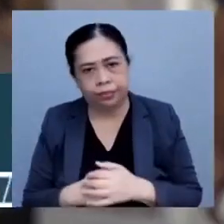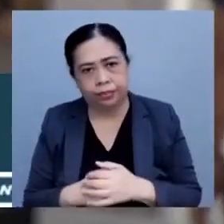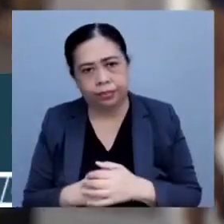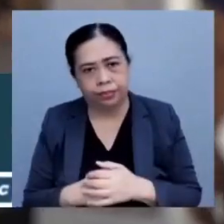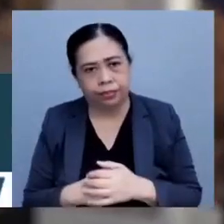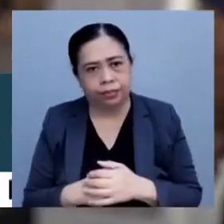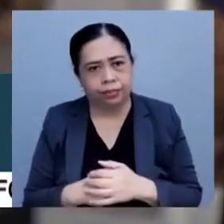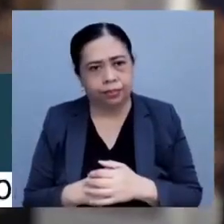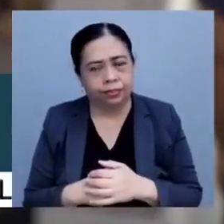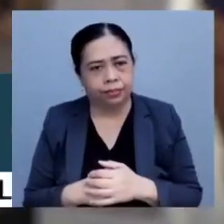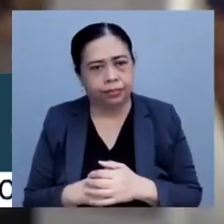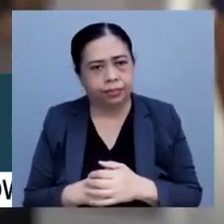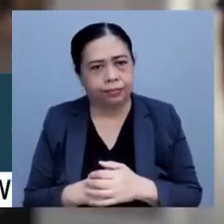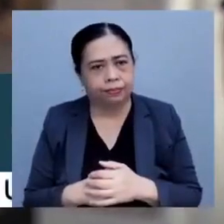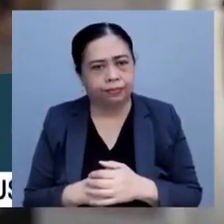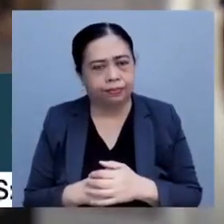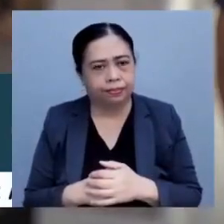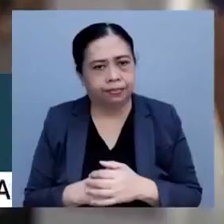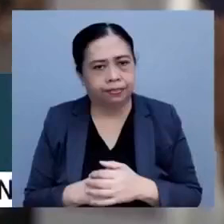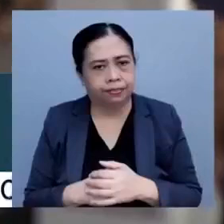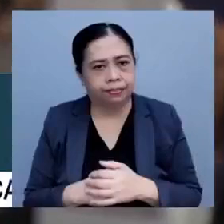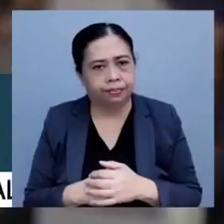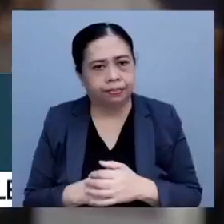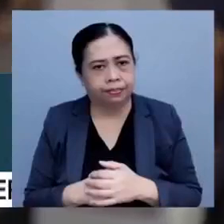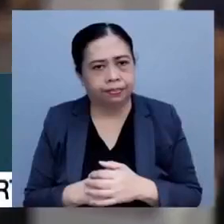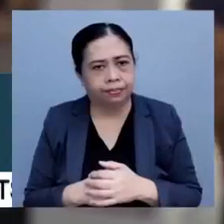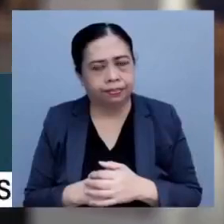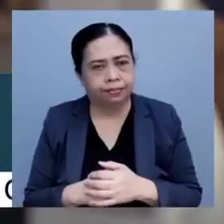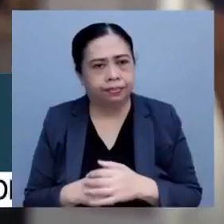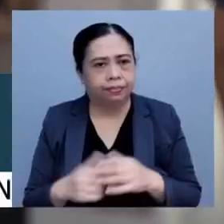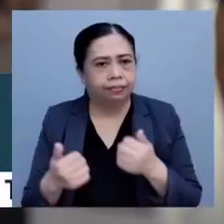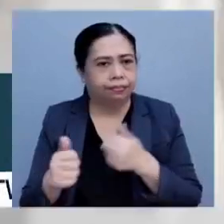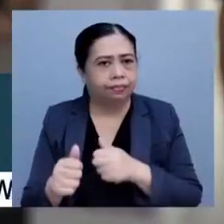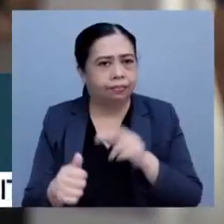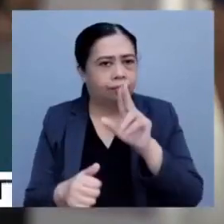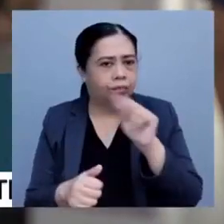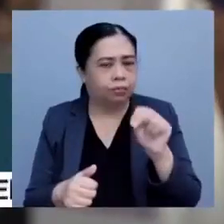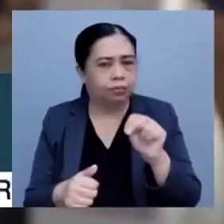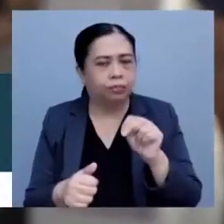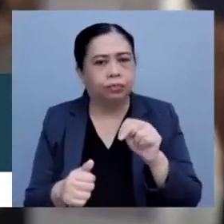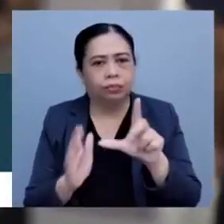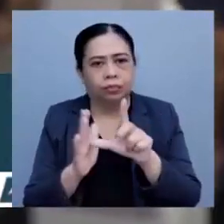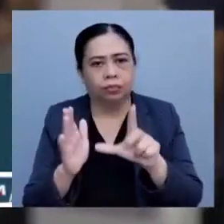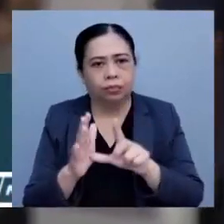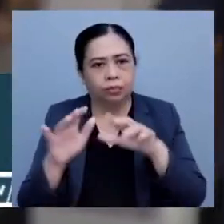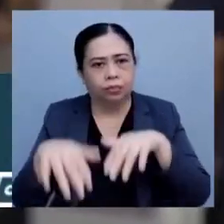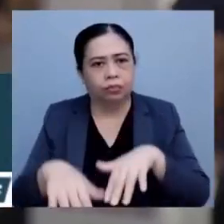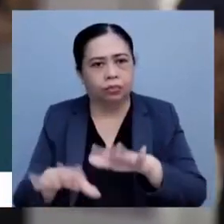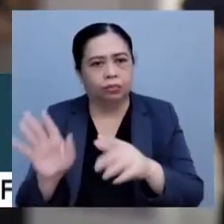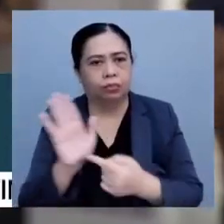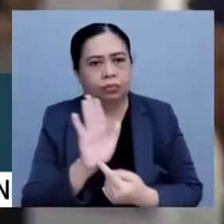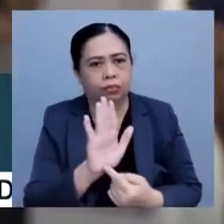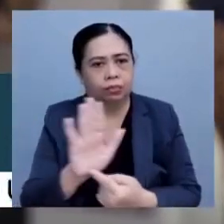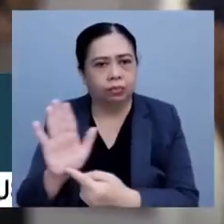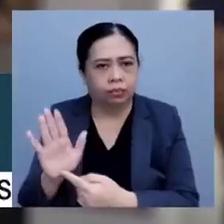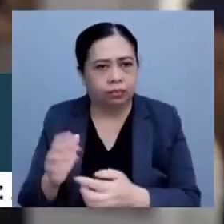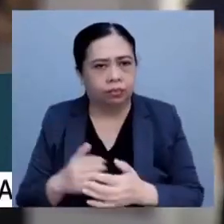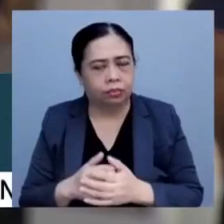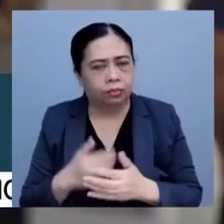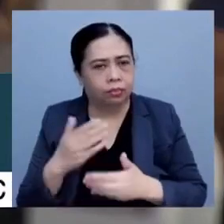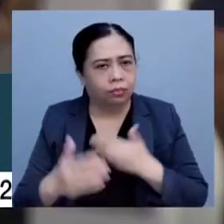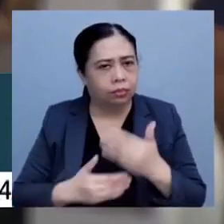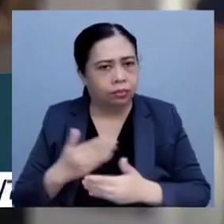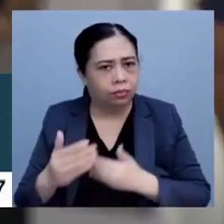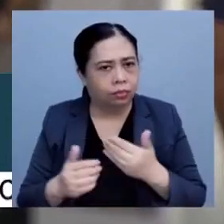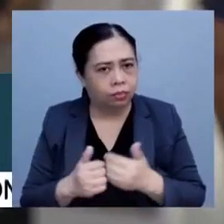very clearly stated in documents like the United Nations Convention Law of the Sea, and demonstrating that we know how to operate in